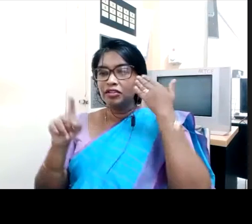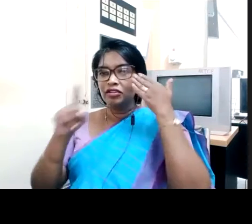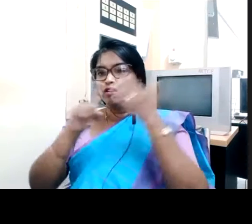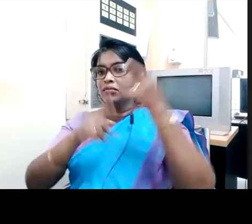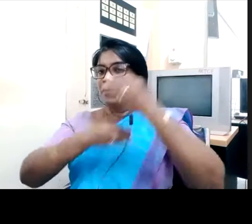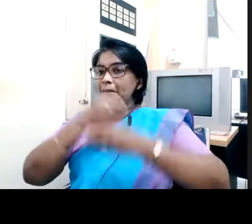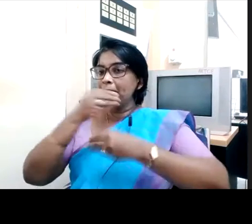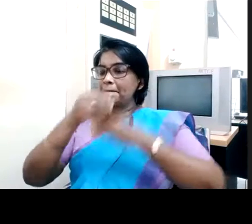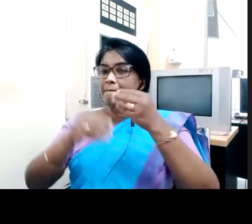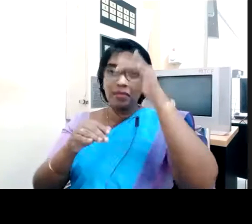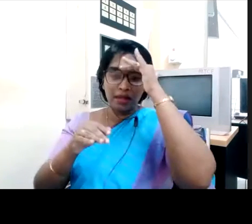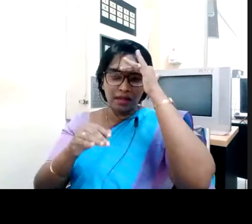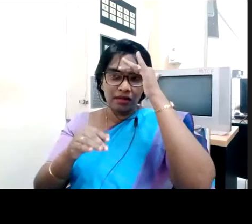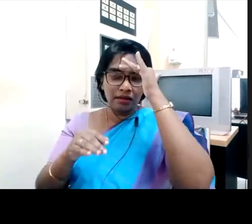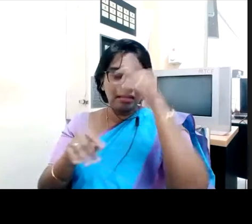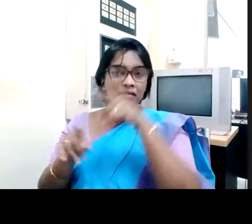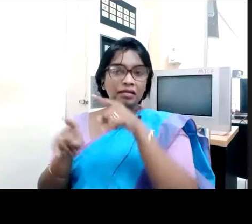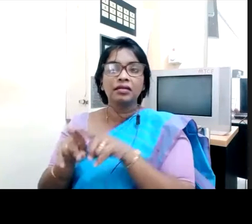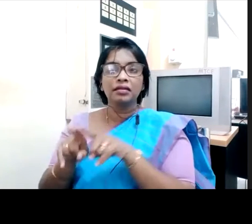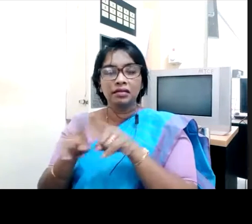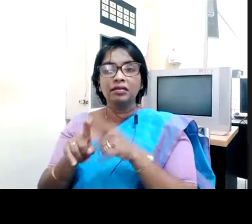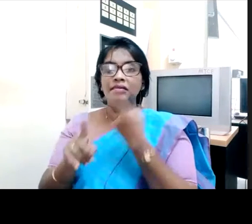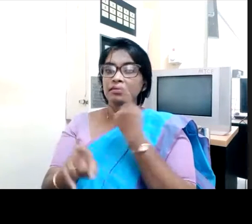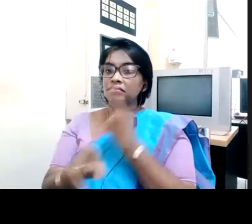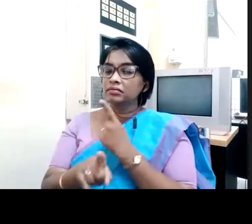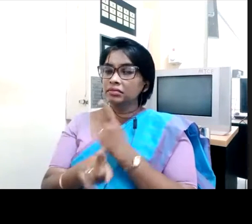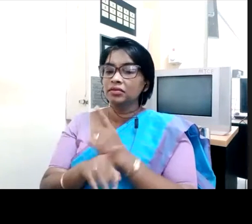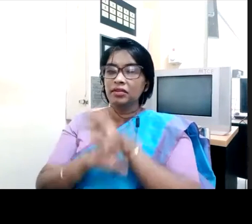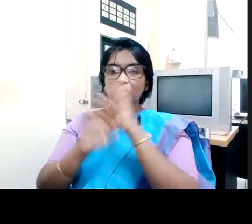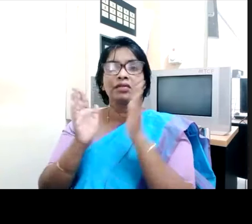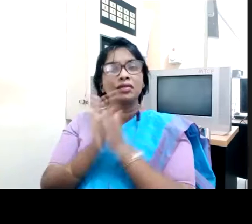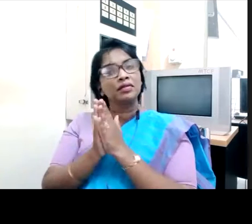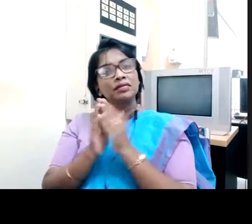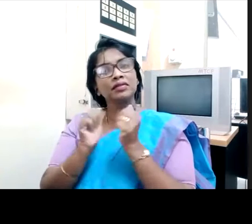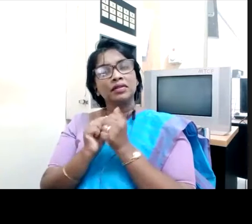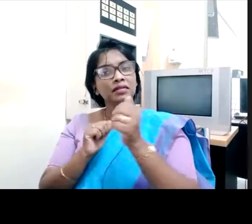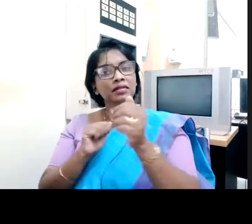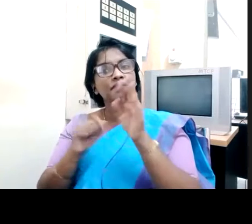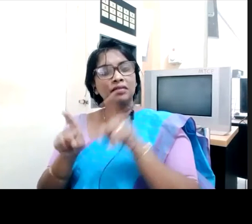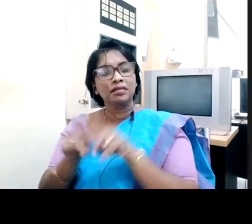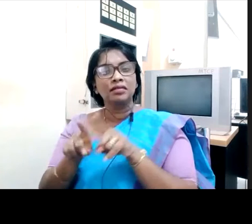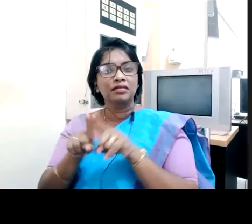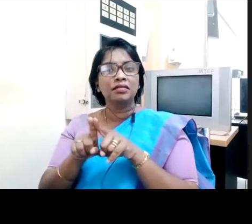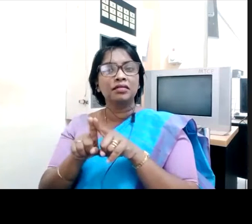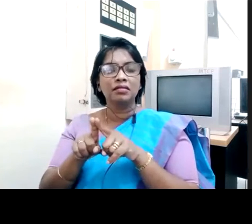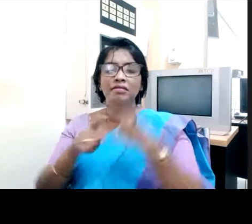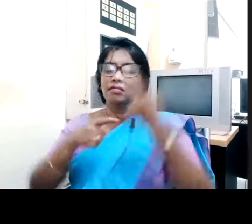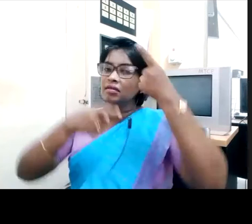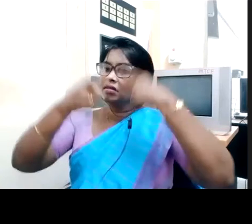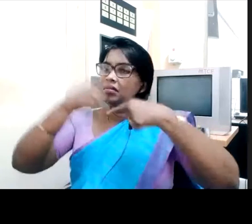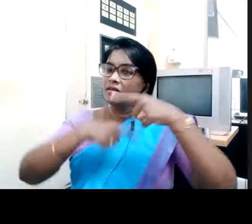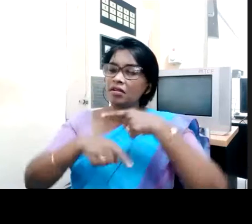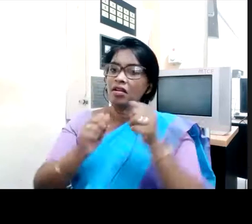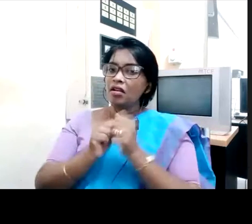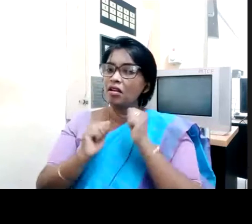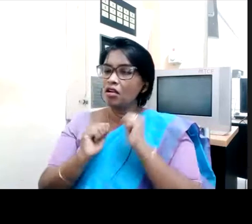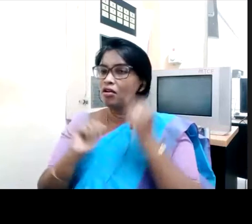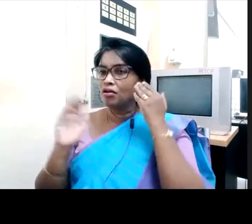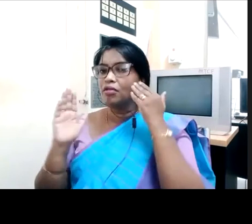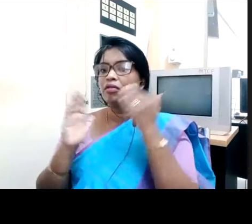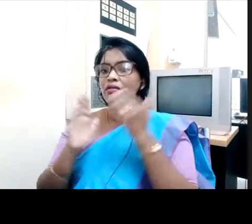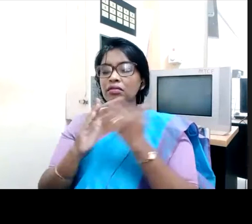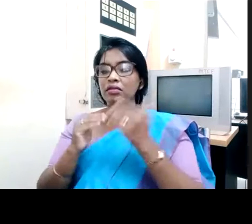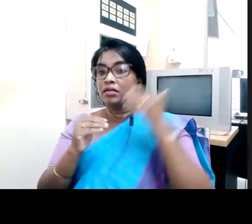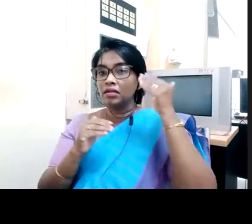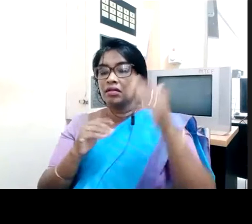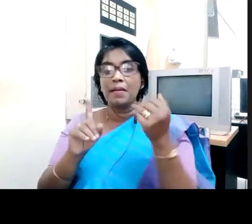we all realize that what we do today or what we don't do today really gives us our future. So if you miss out on